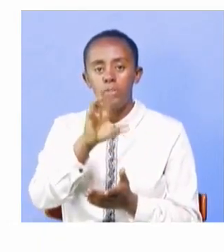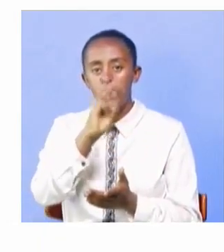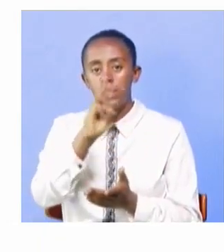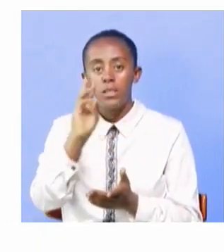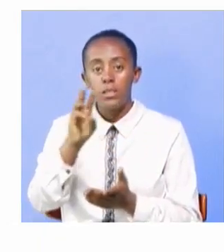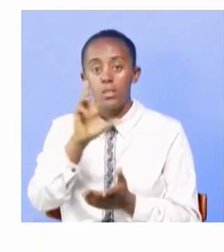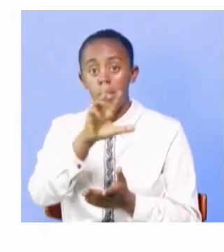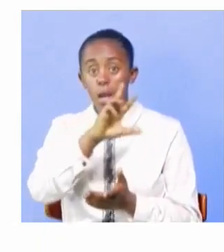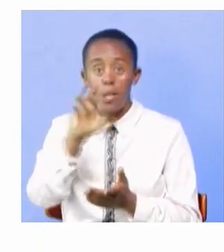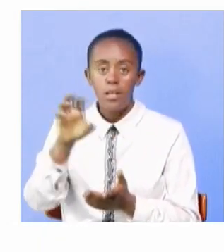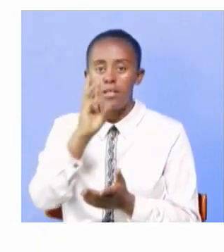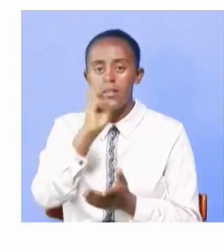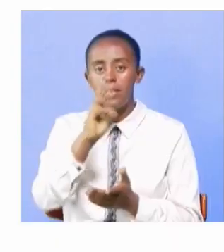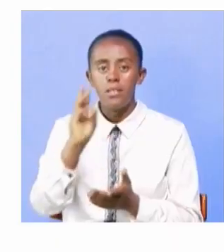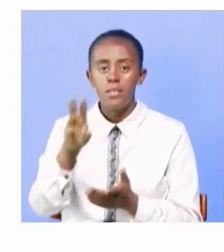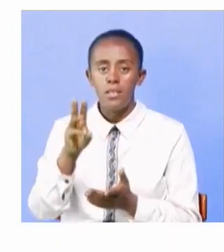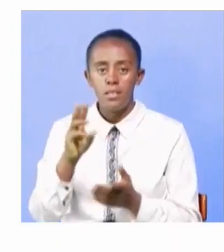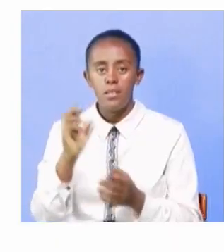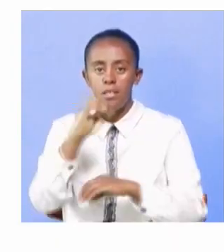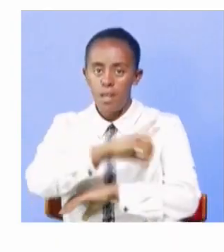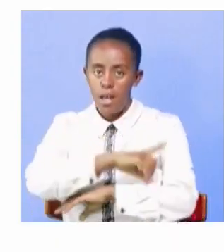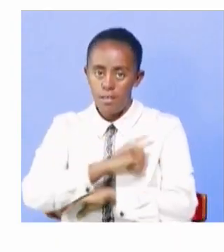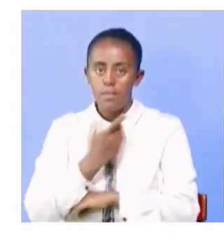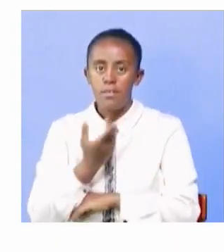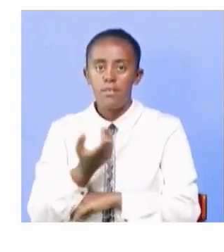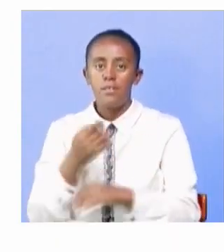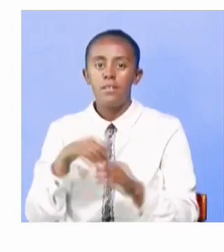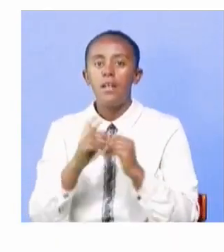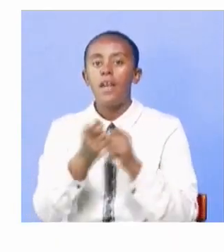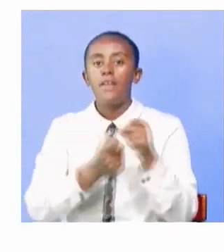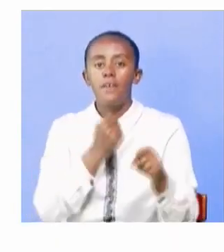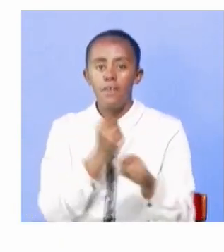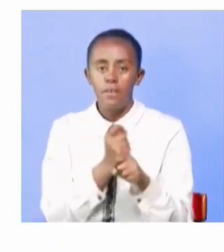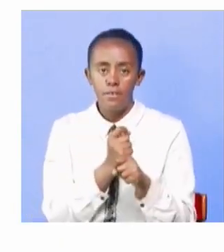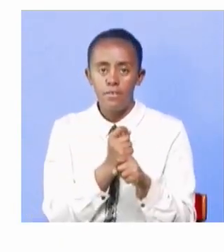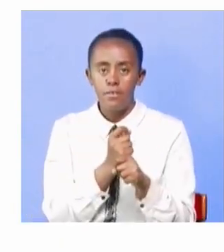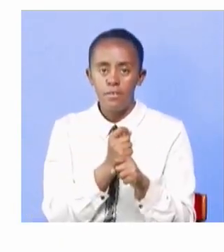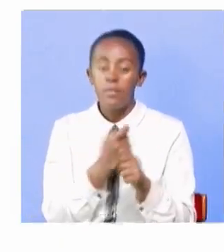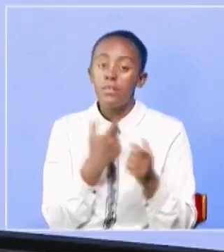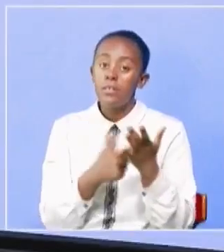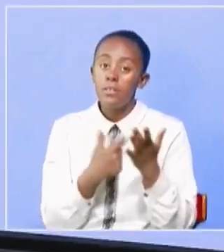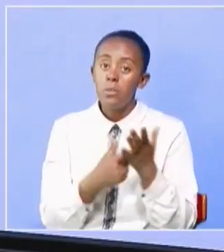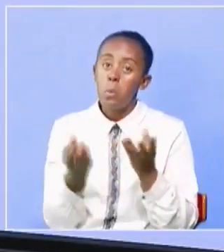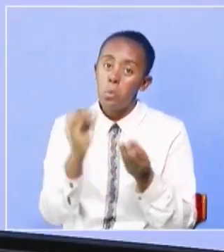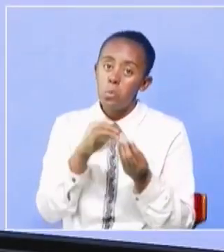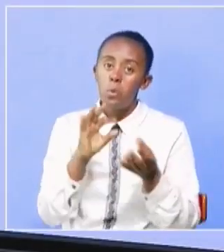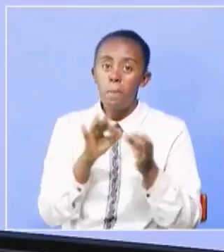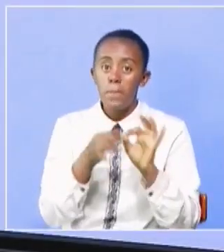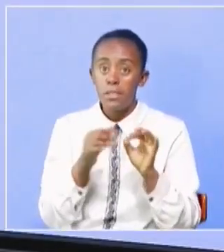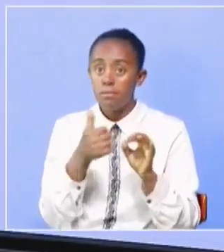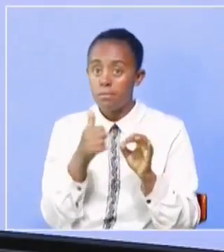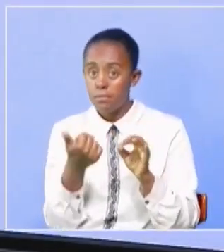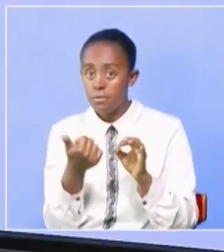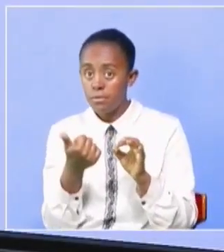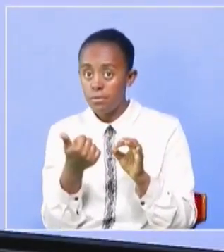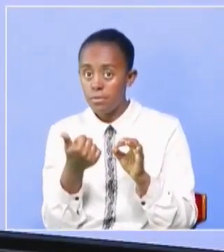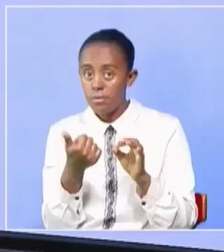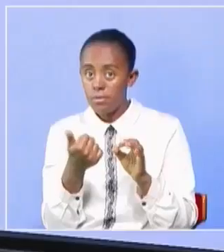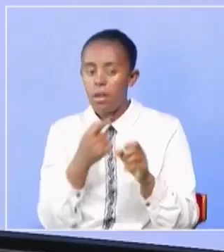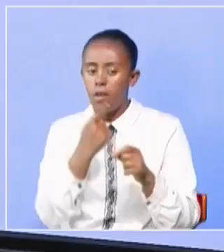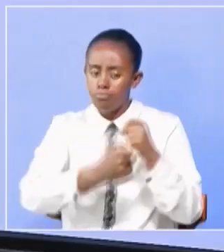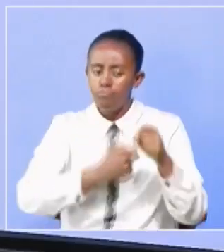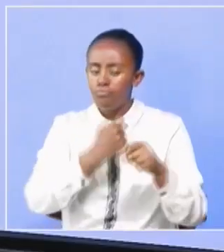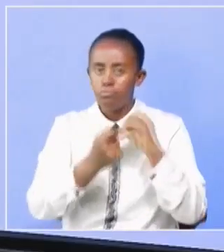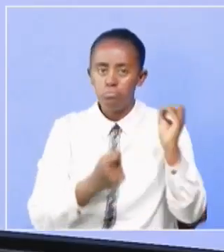366 days in a year. And this also means not every year.